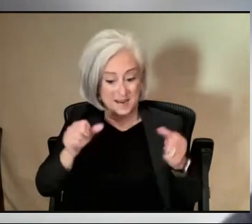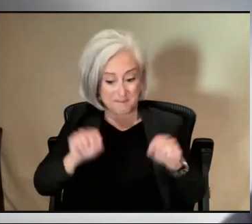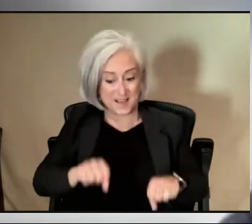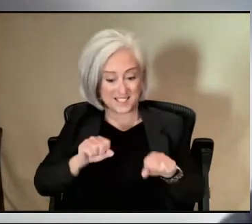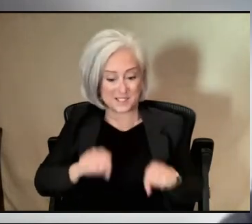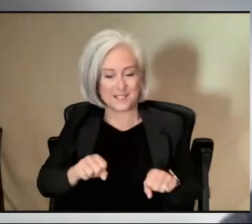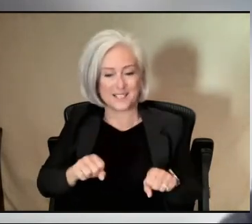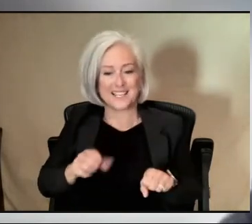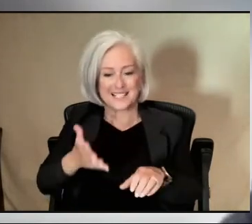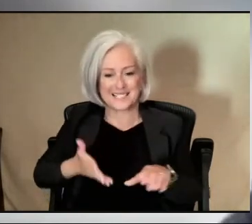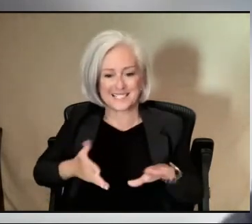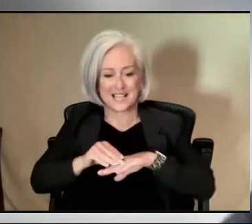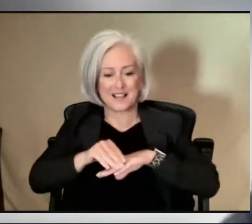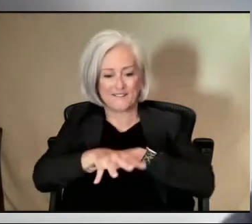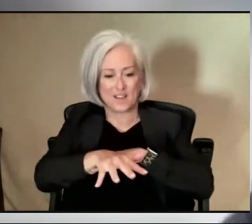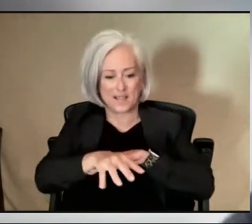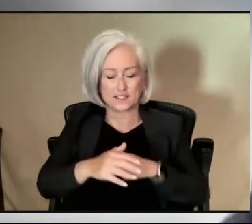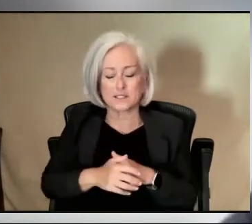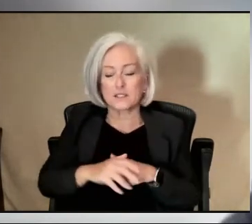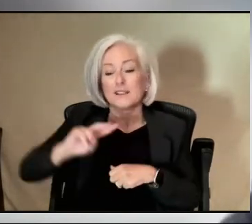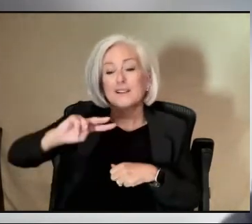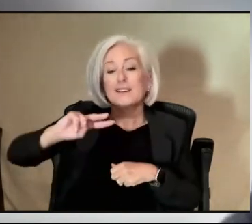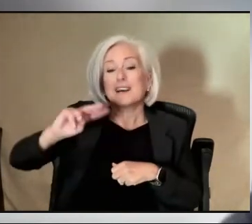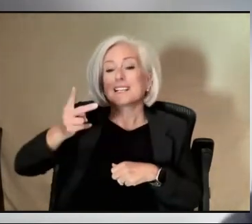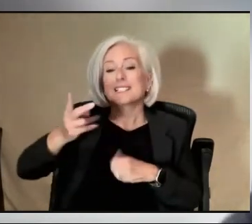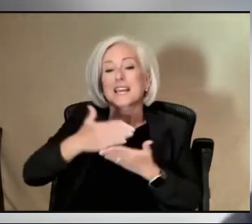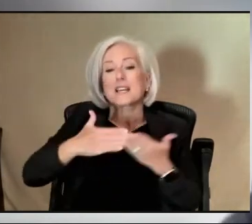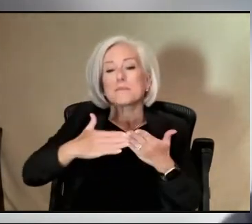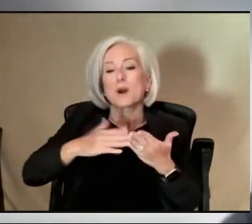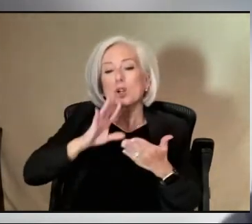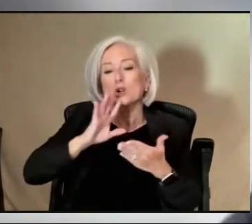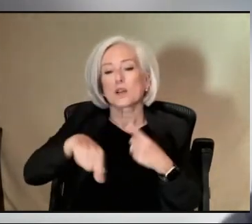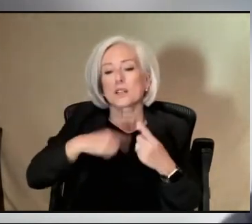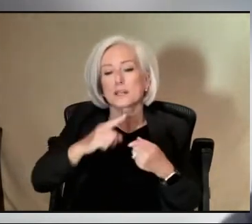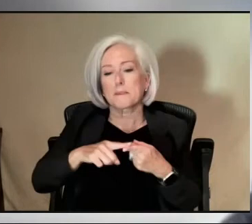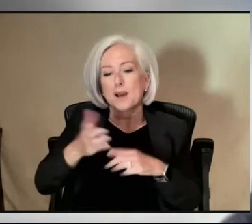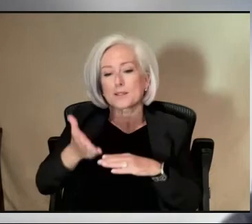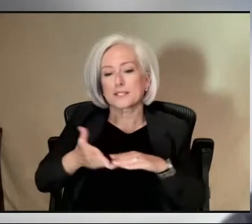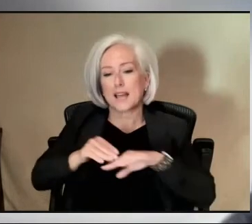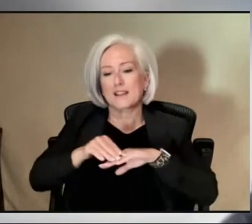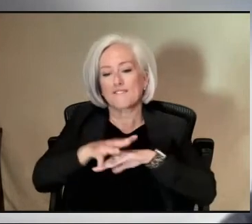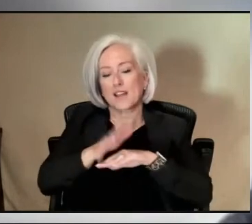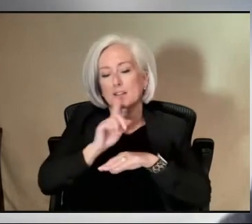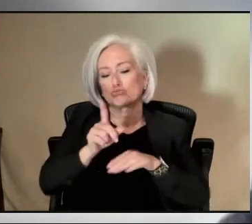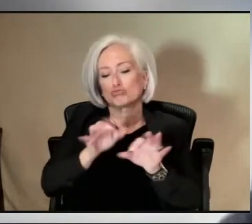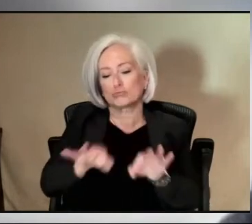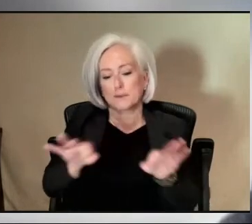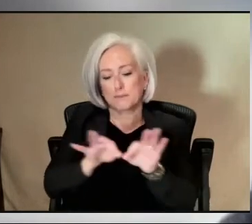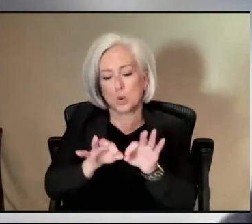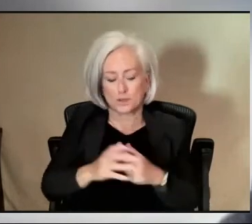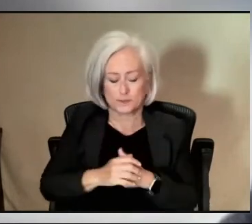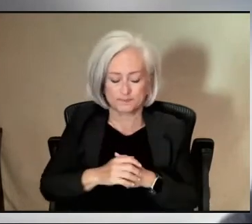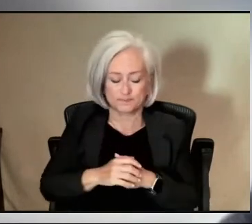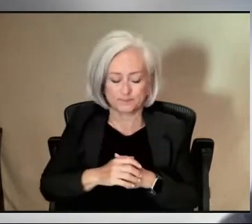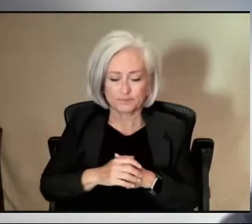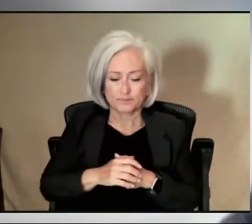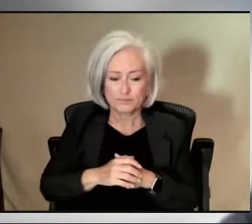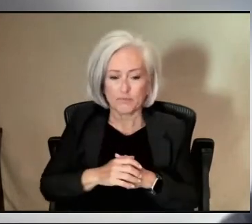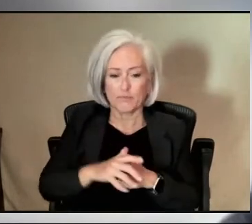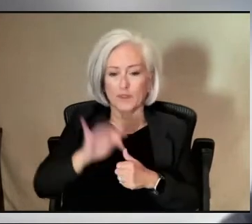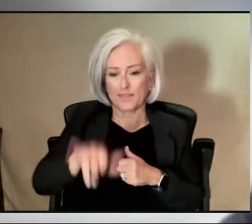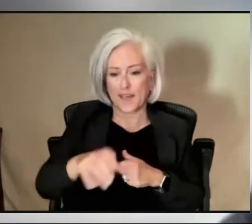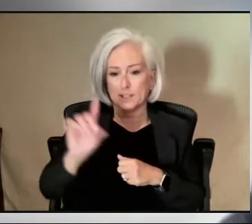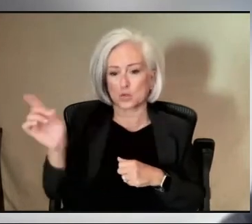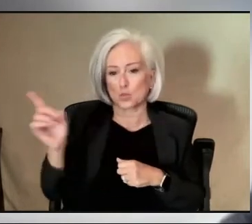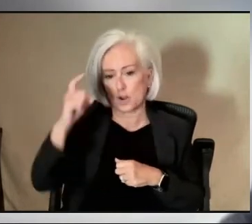effect. There's a second part about talking about side effects that's really critical, and here's where wisdom